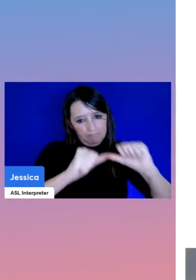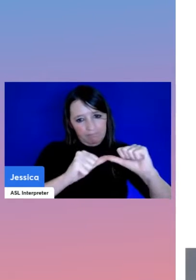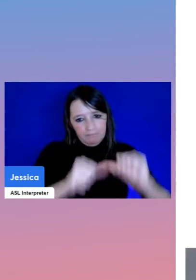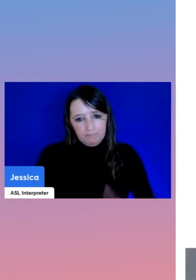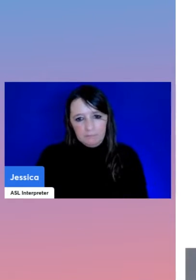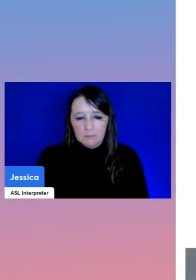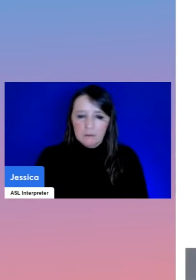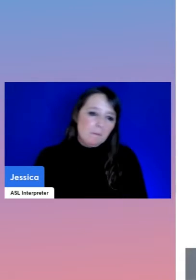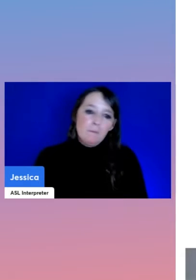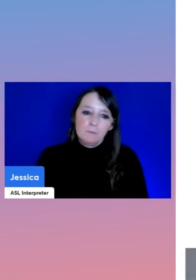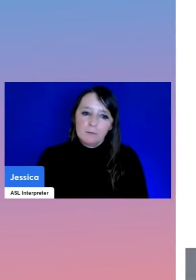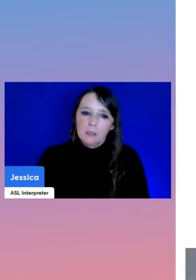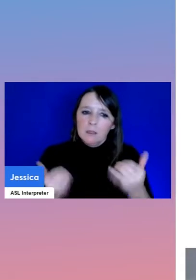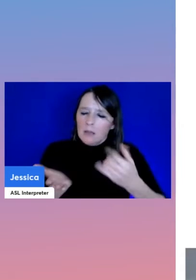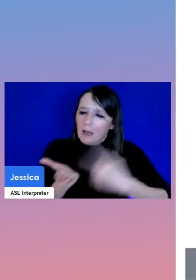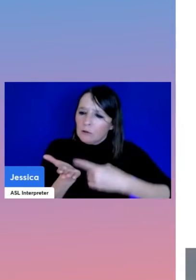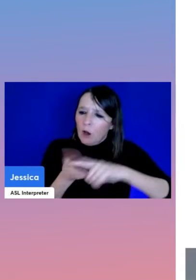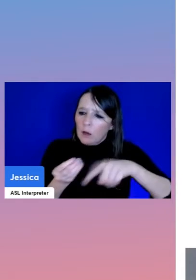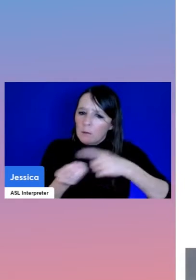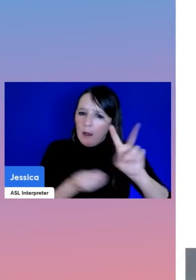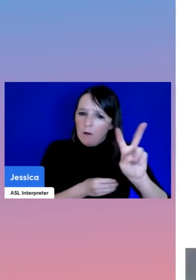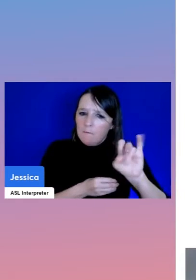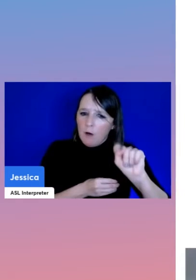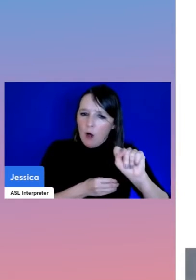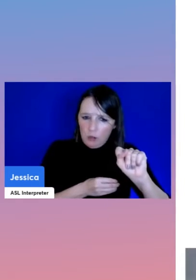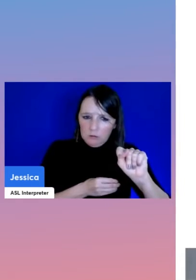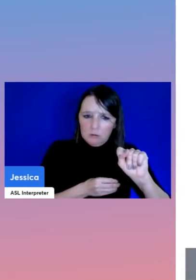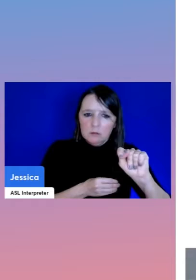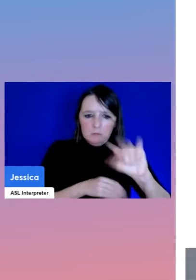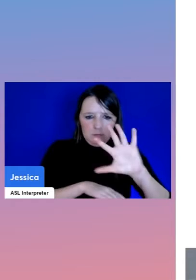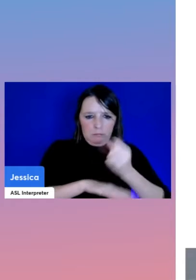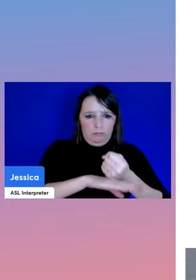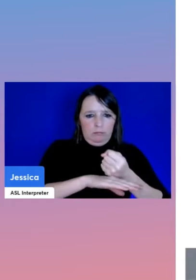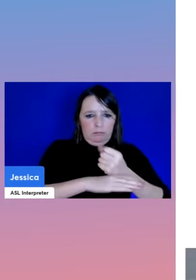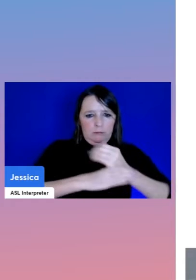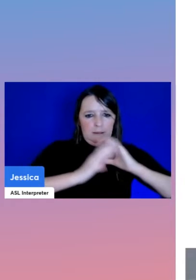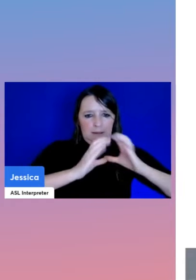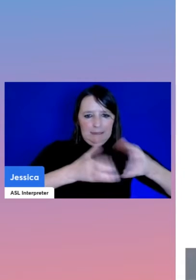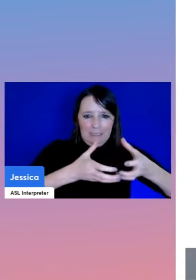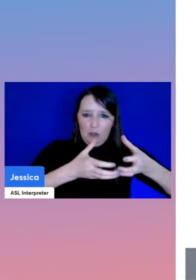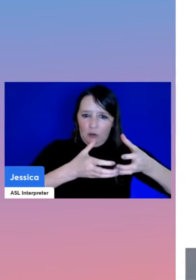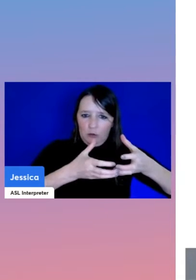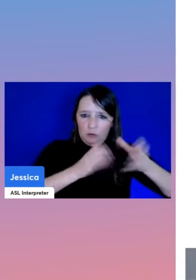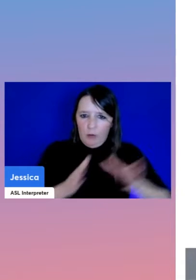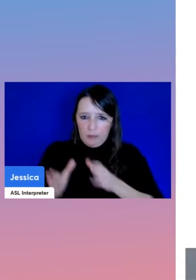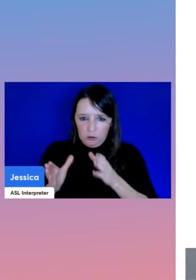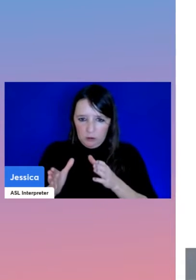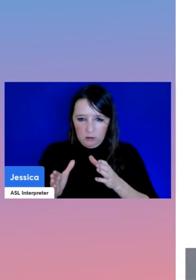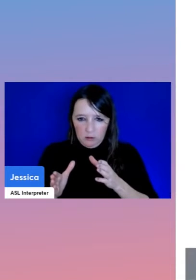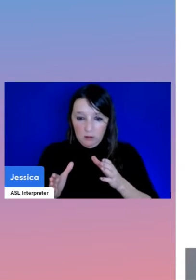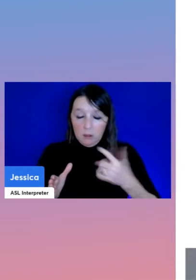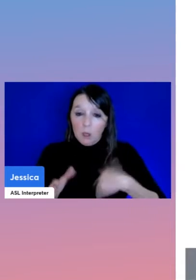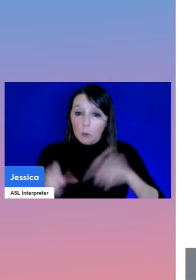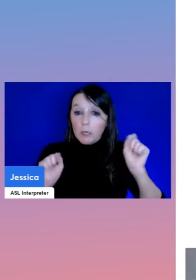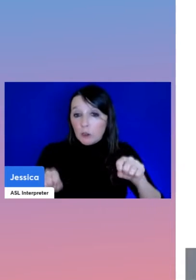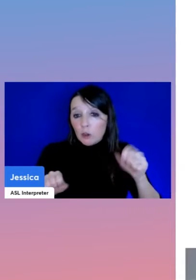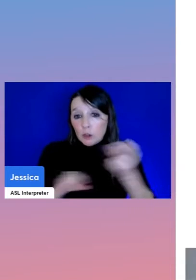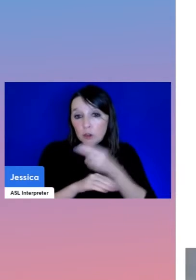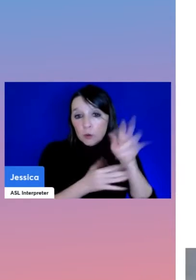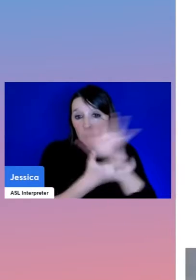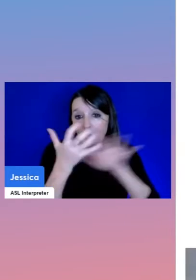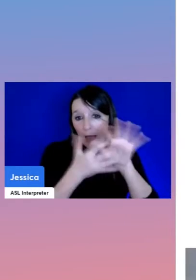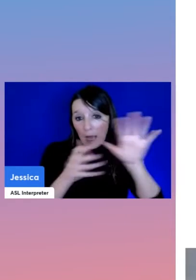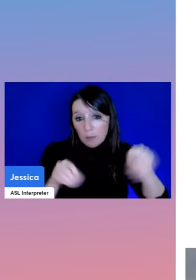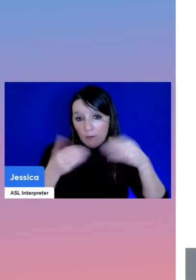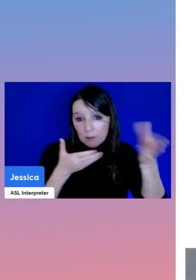Let's talk about Vault Autounseal strategies. We could use cloud provider services.